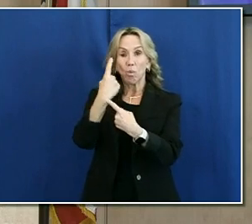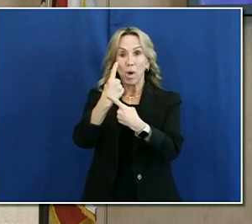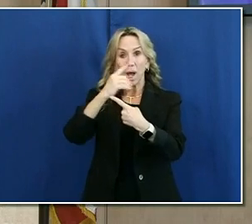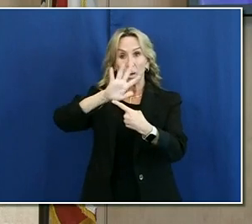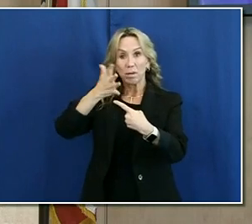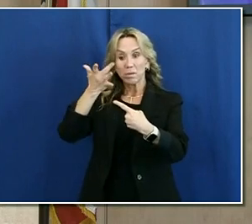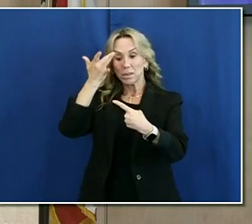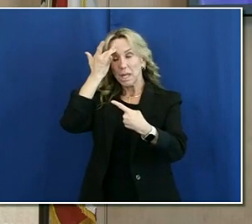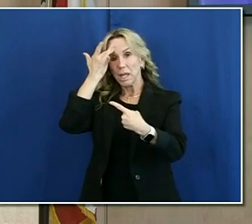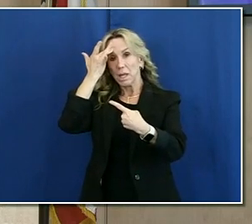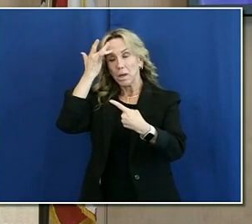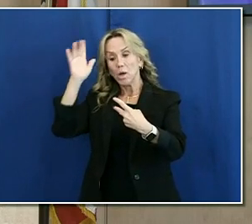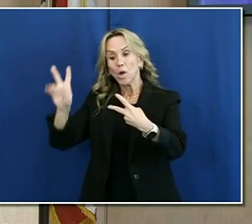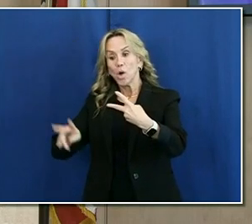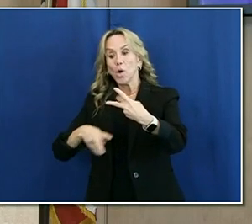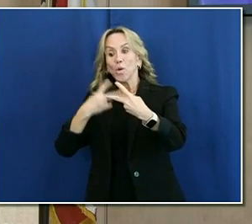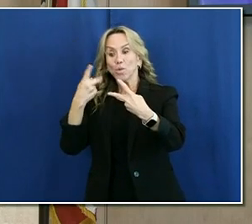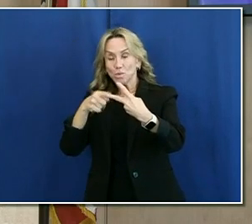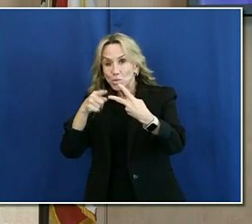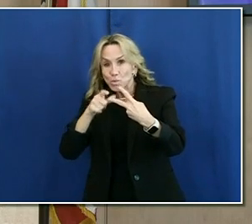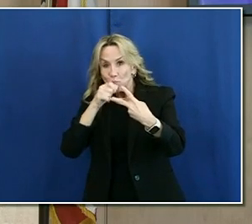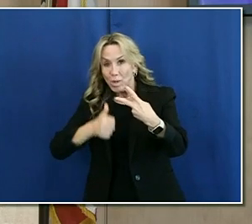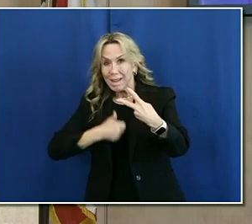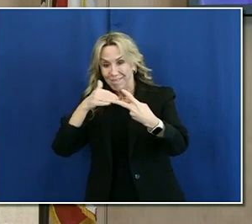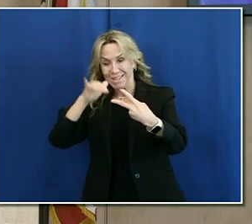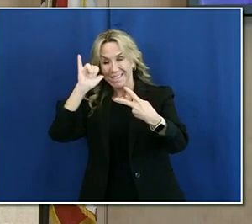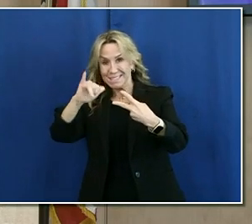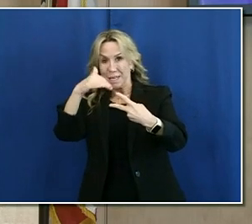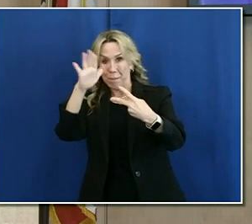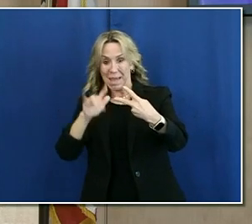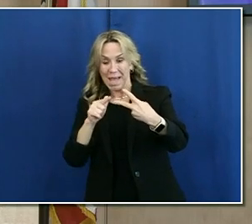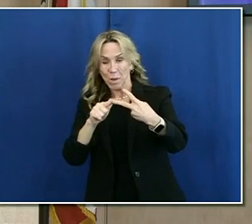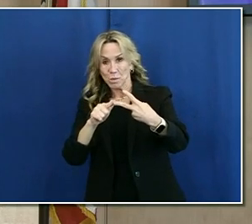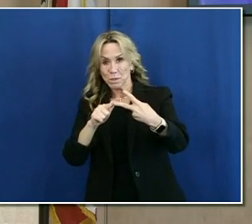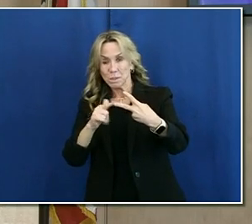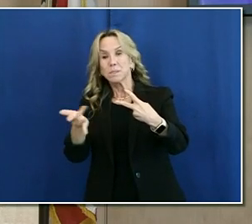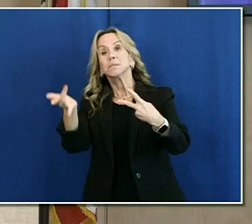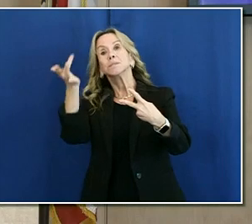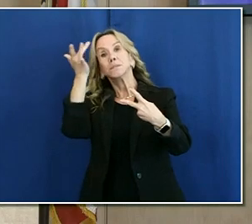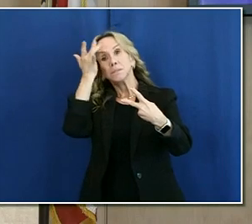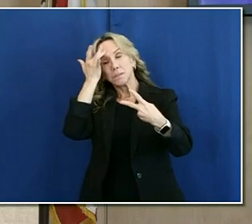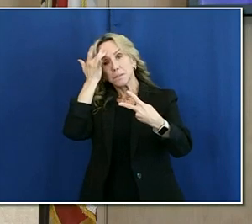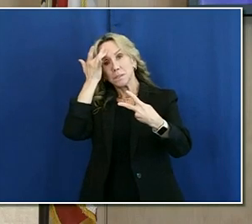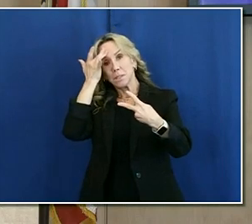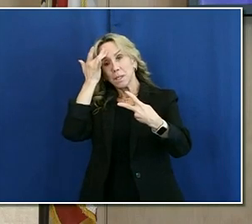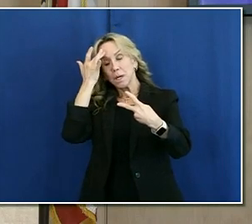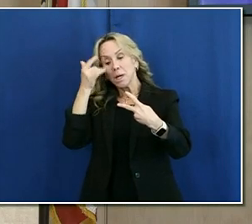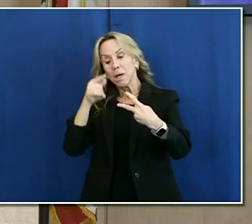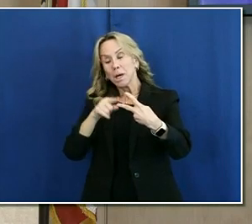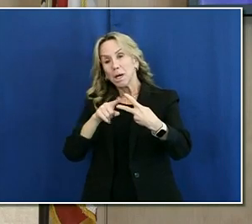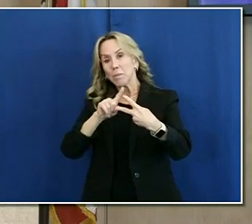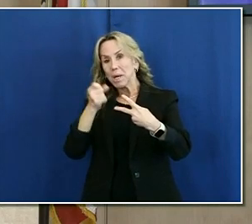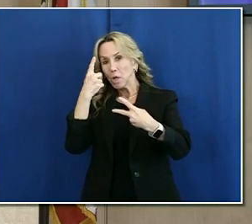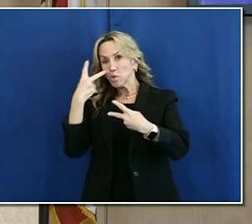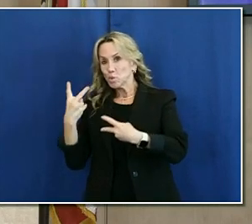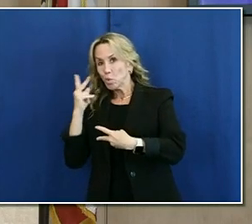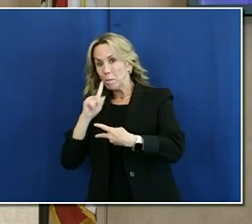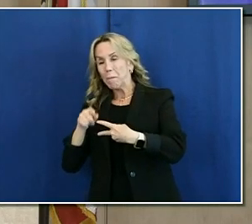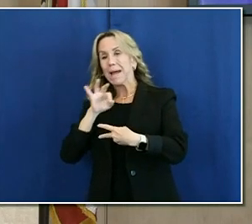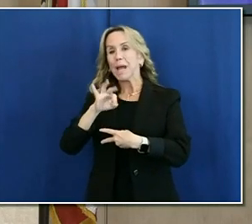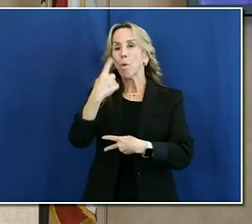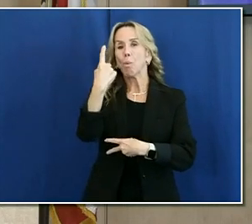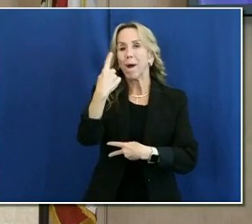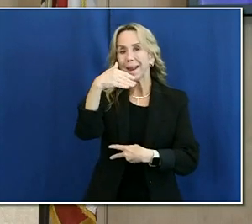becomes ill, those are 2 people from the same household and would count as a number of 1. If it turns out that those individuals are in